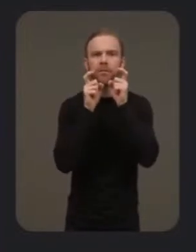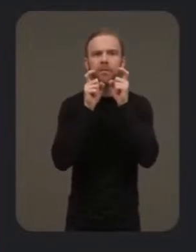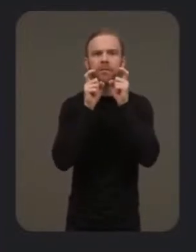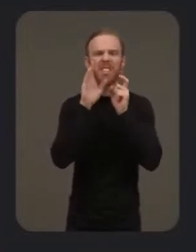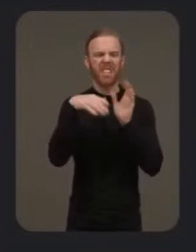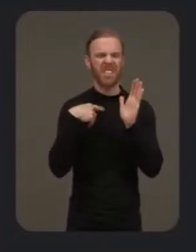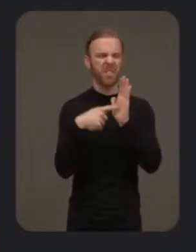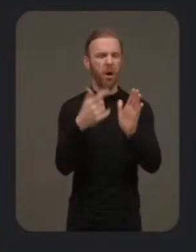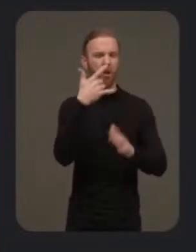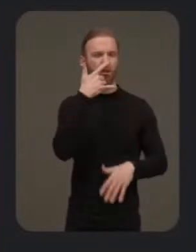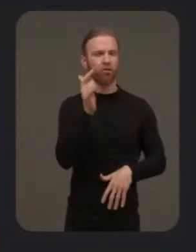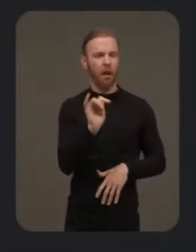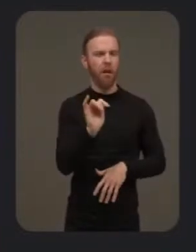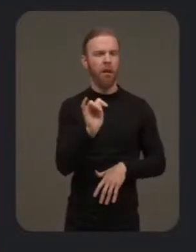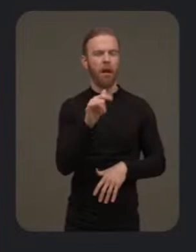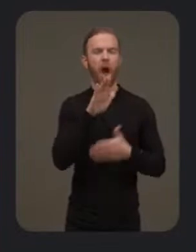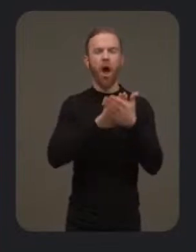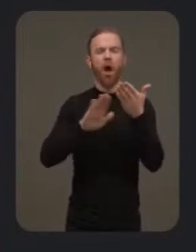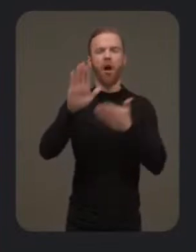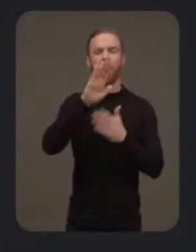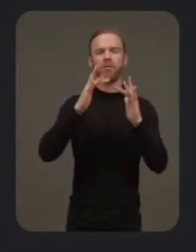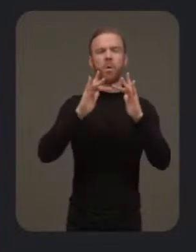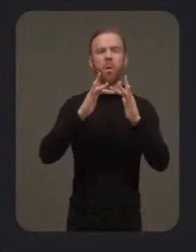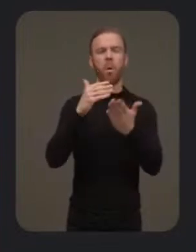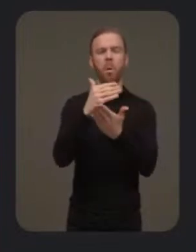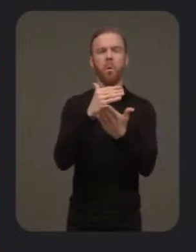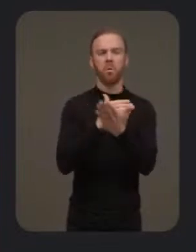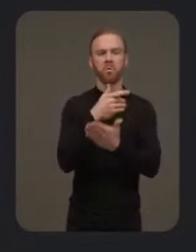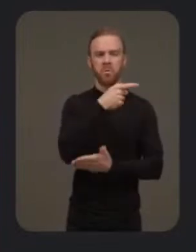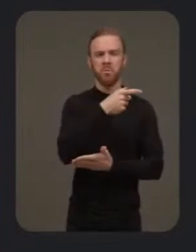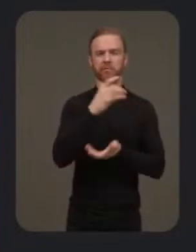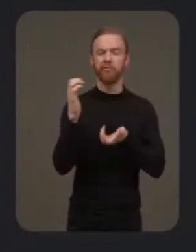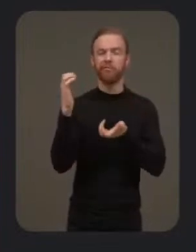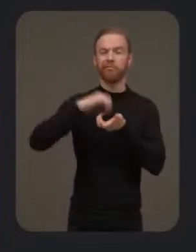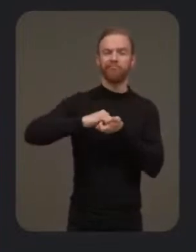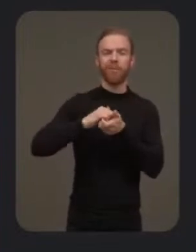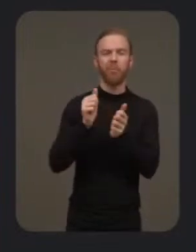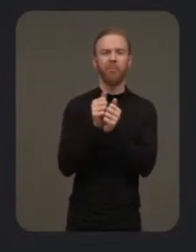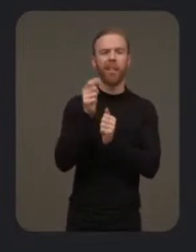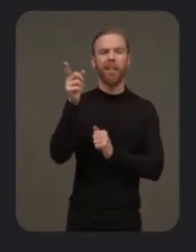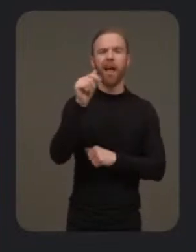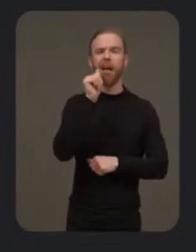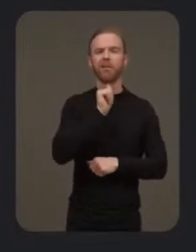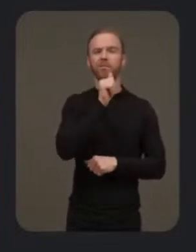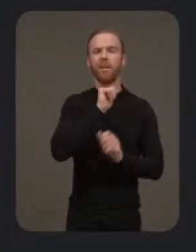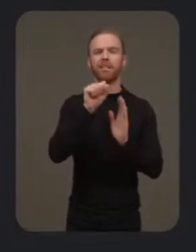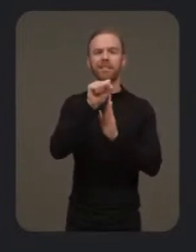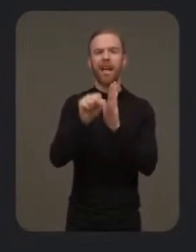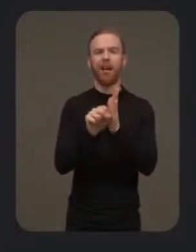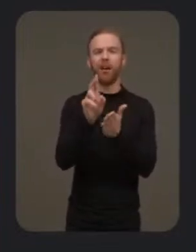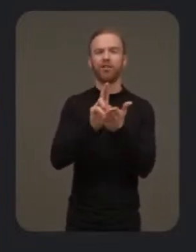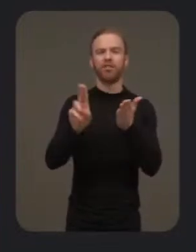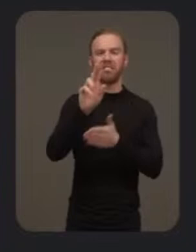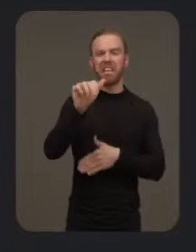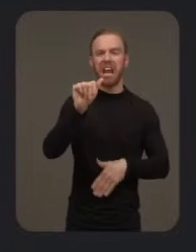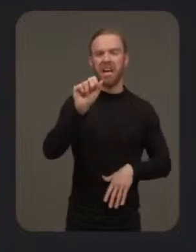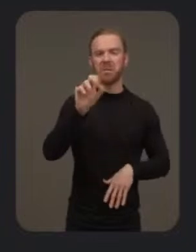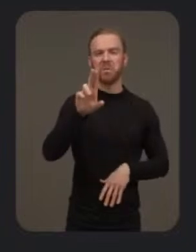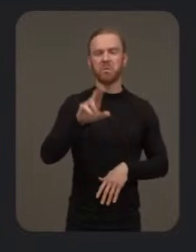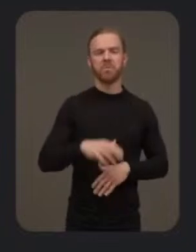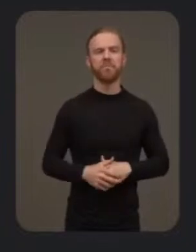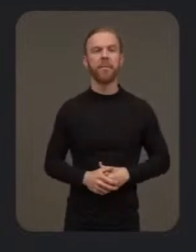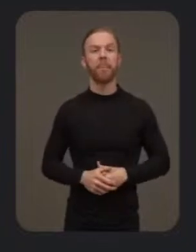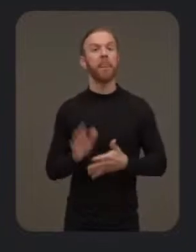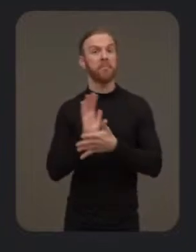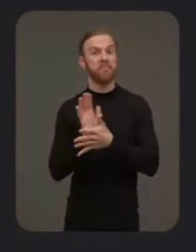it works with an online college course created in partnership with Arizona State University. What